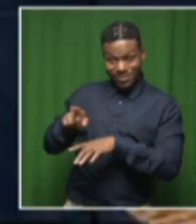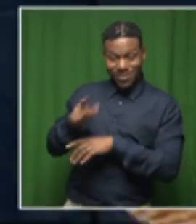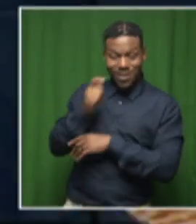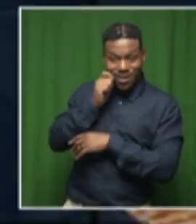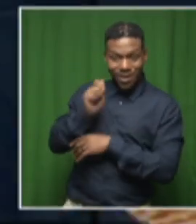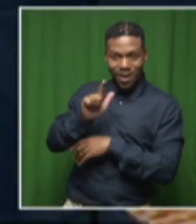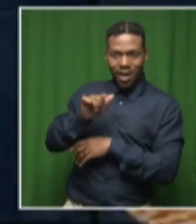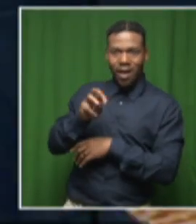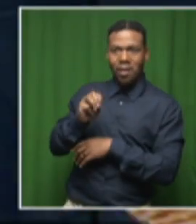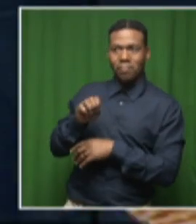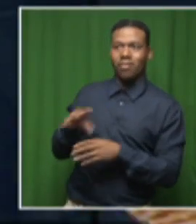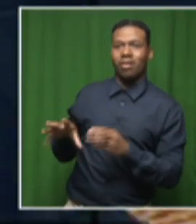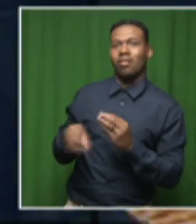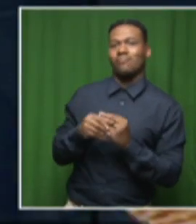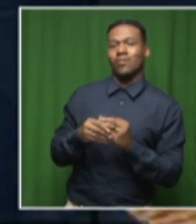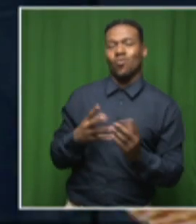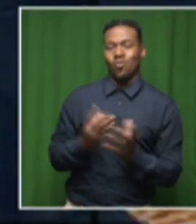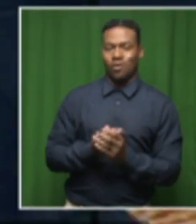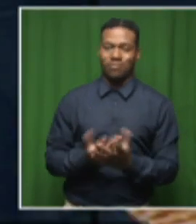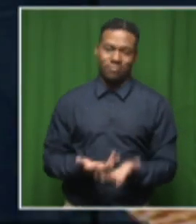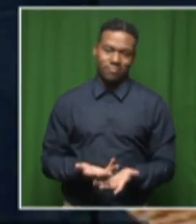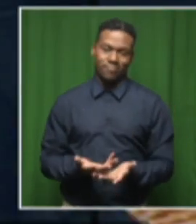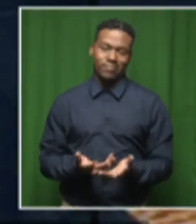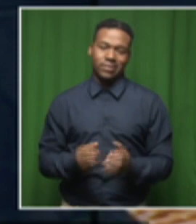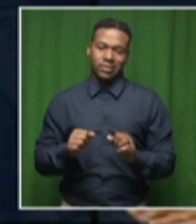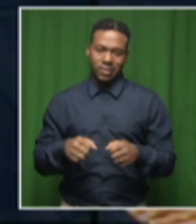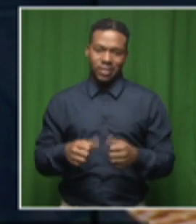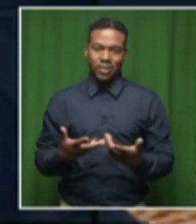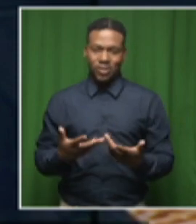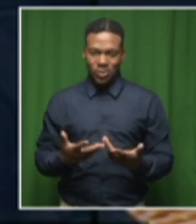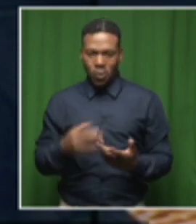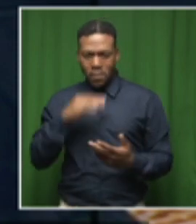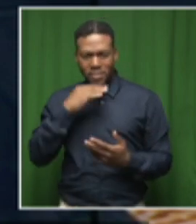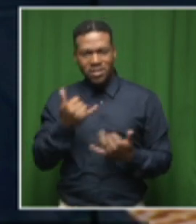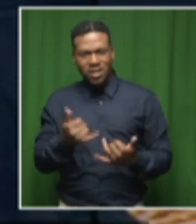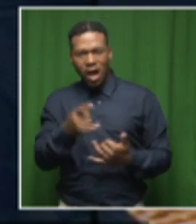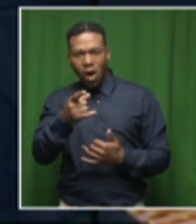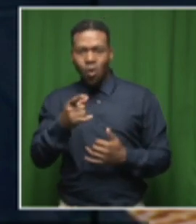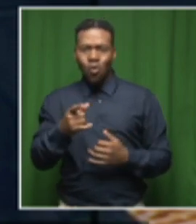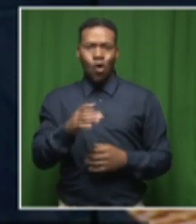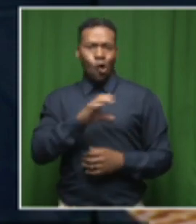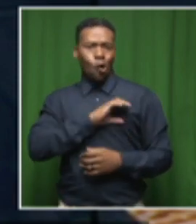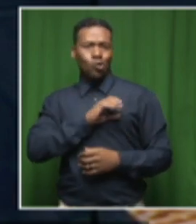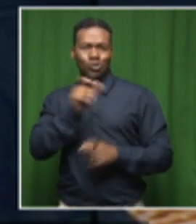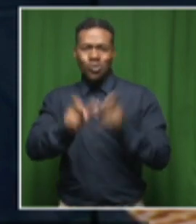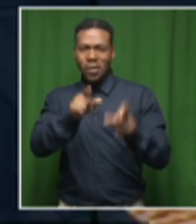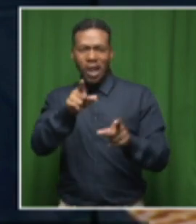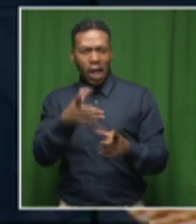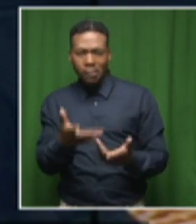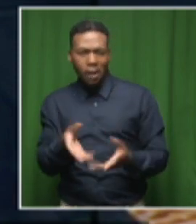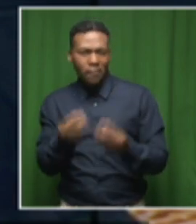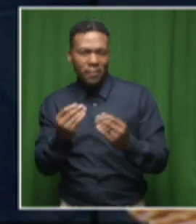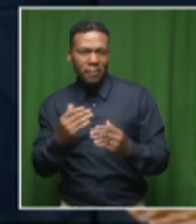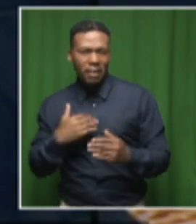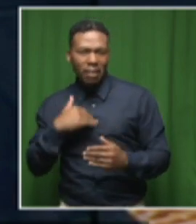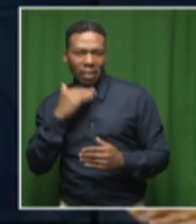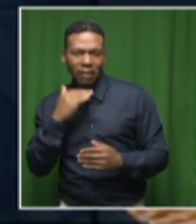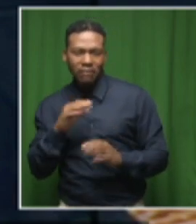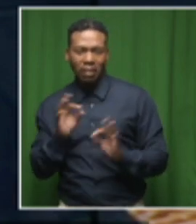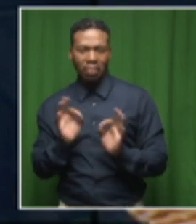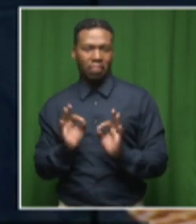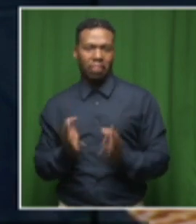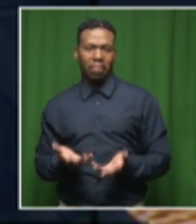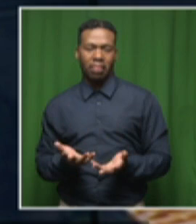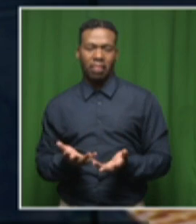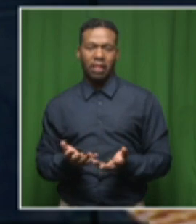product in the best possible way. Yes. So we're shortchanging consumers, if you could call it that, if we don't serve the product correctly. So it was very